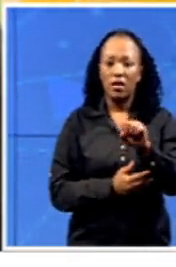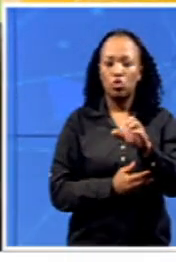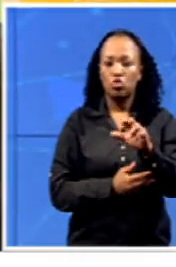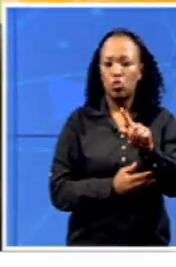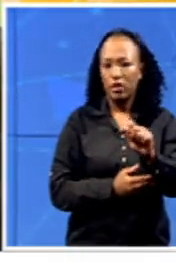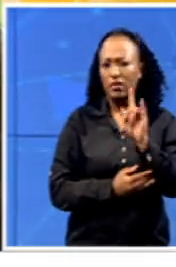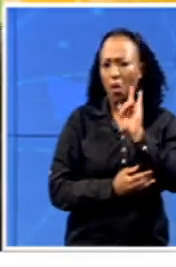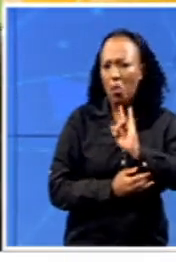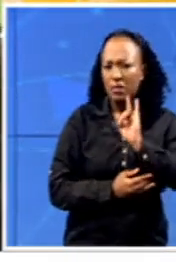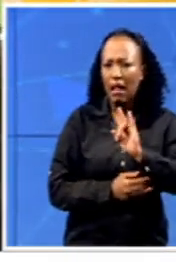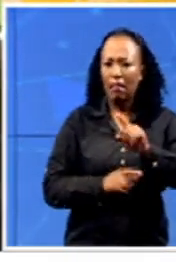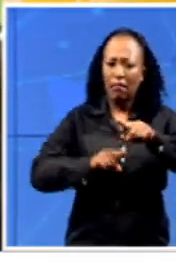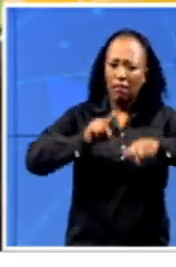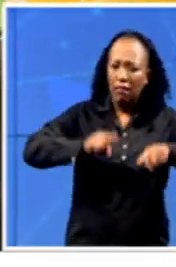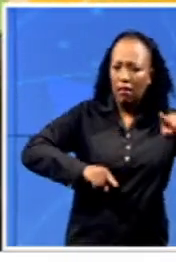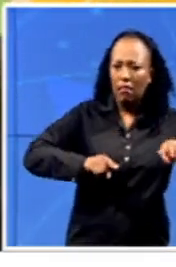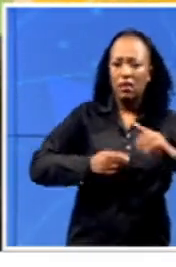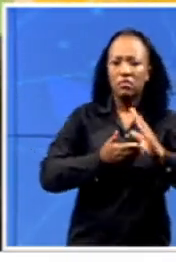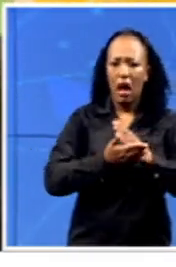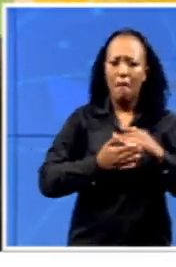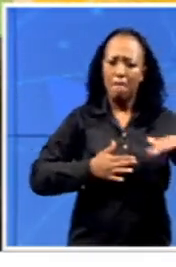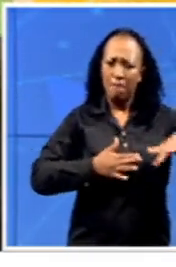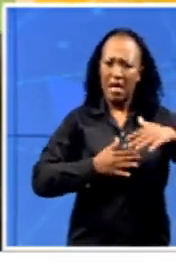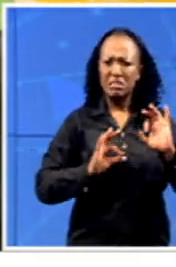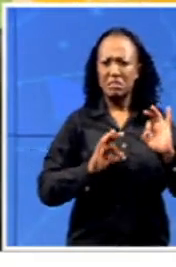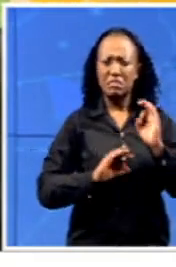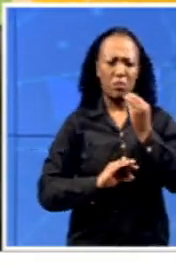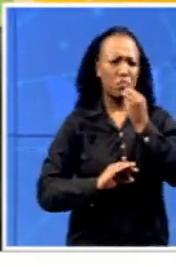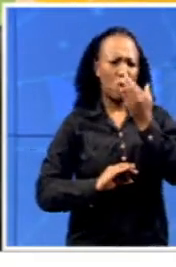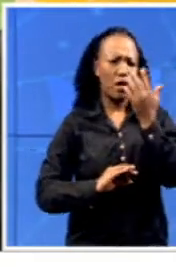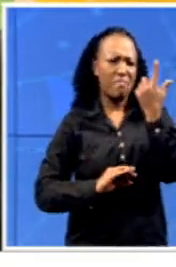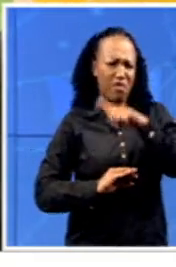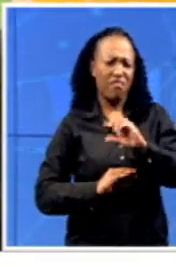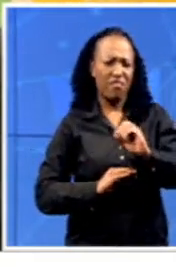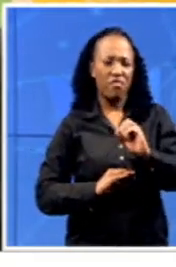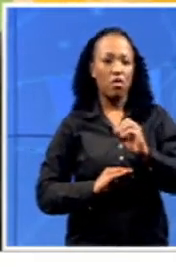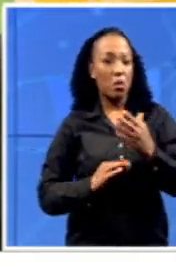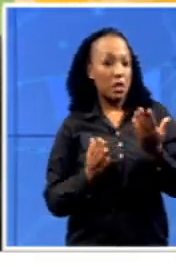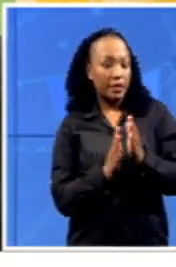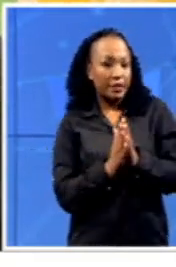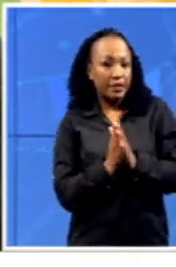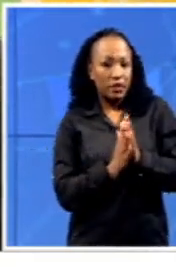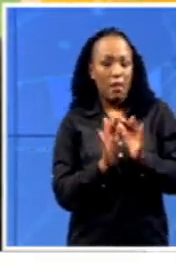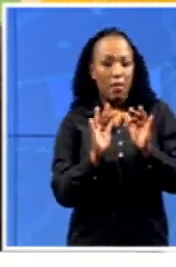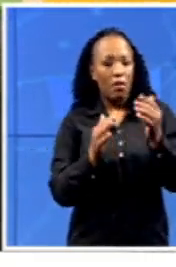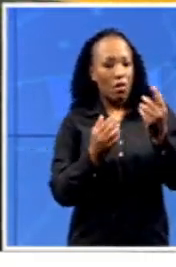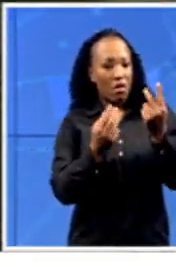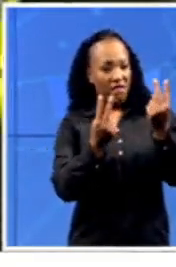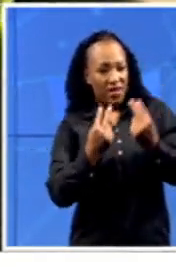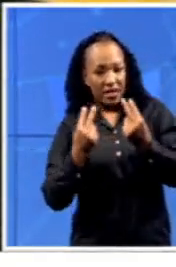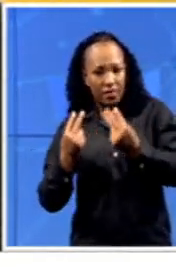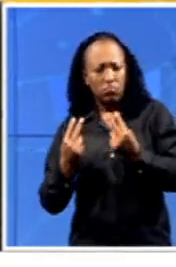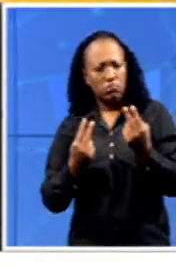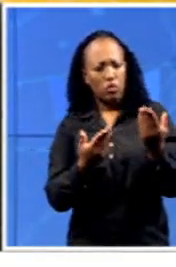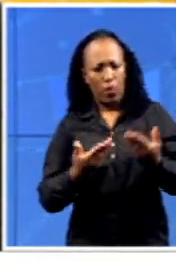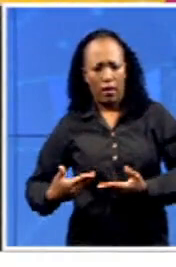pristine destinations and areas available, and we're looking forward to welcoming back all our guests. For